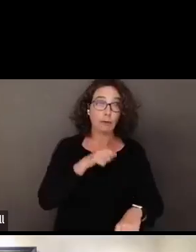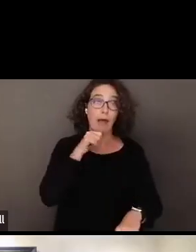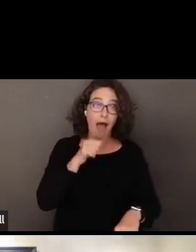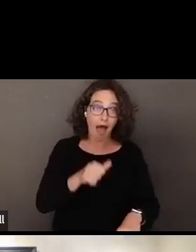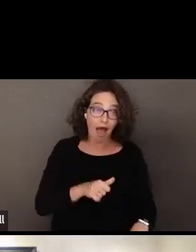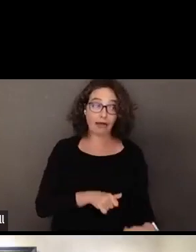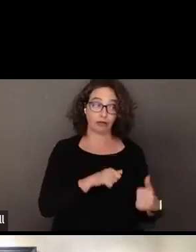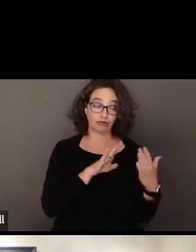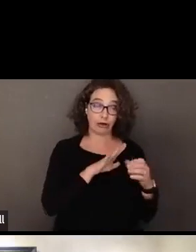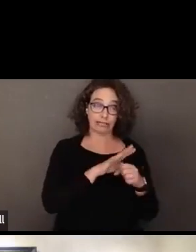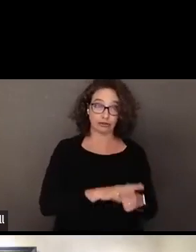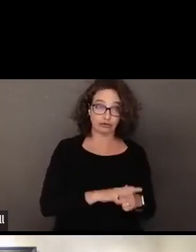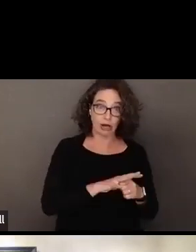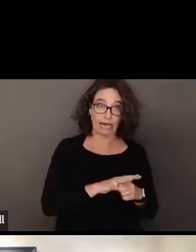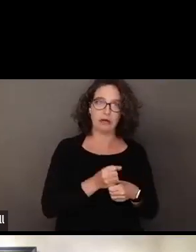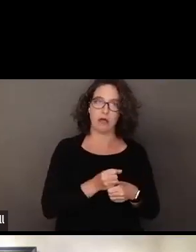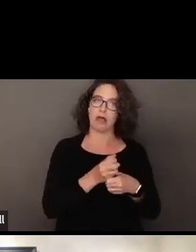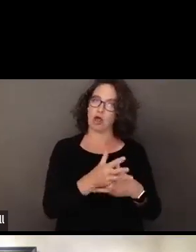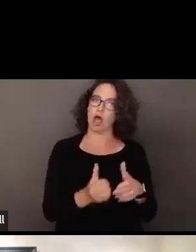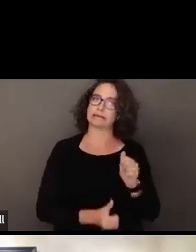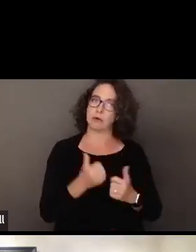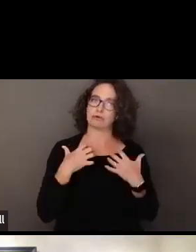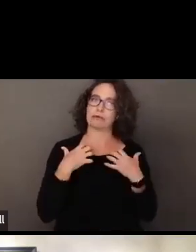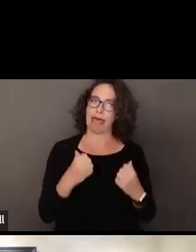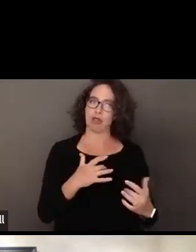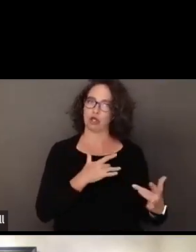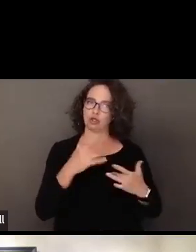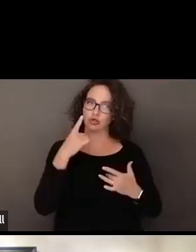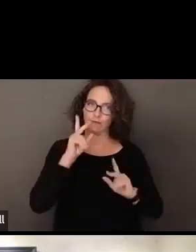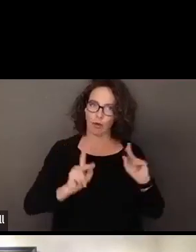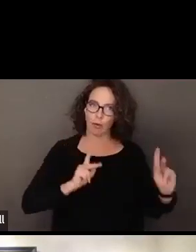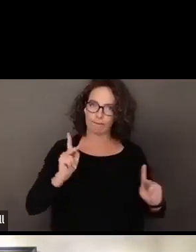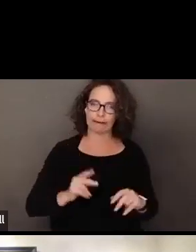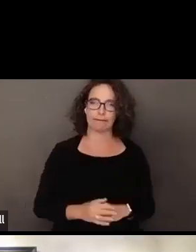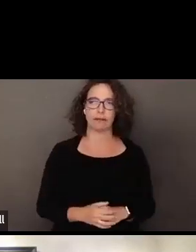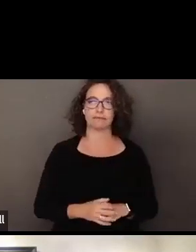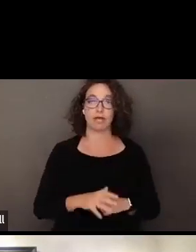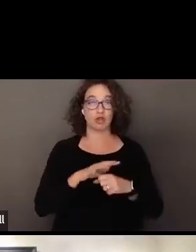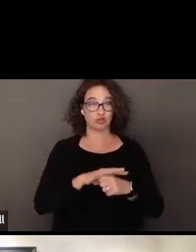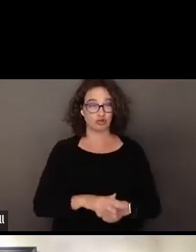most health concerns for people. Stress usually affects our